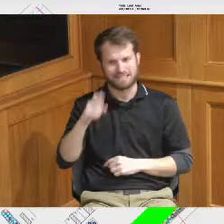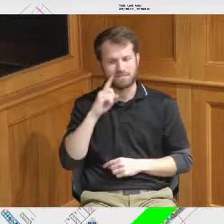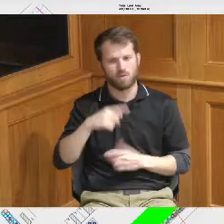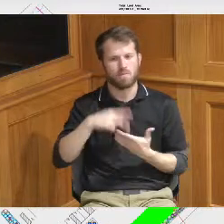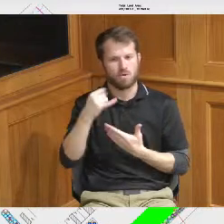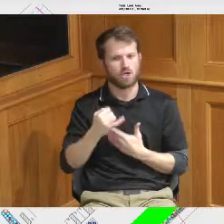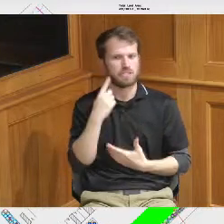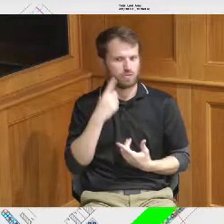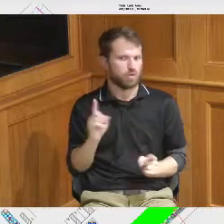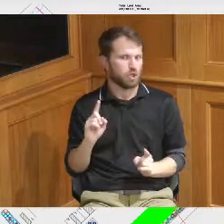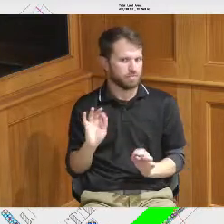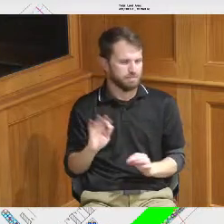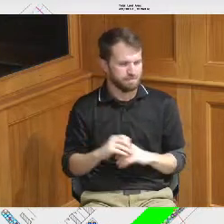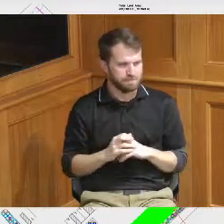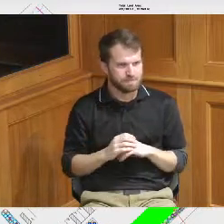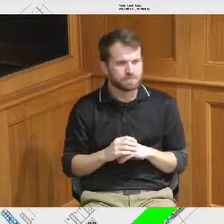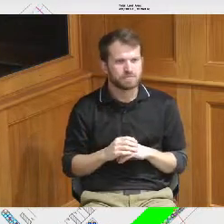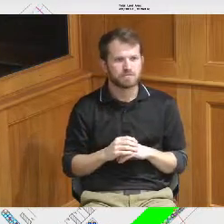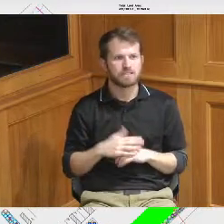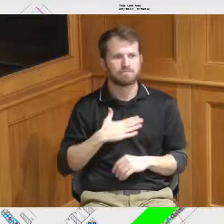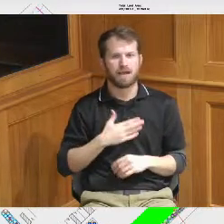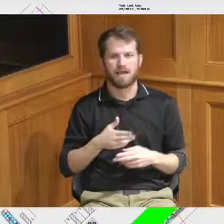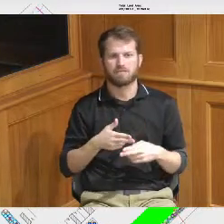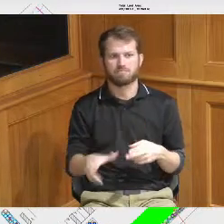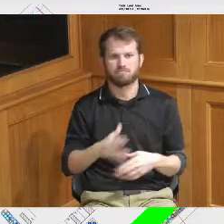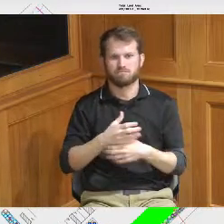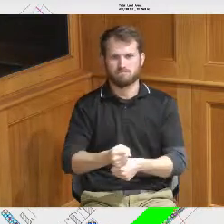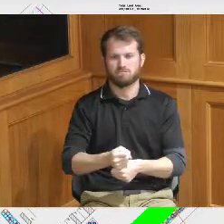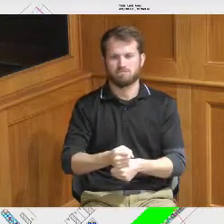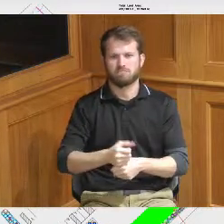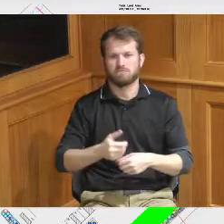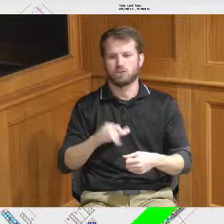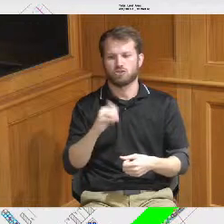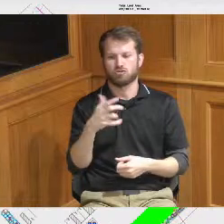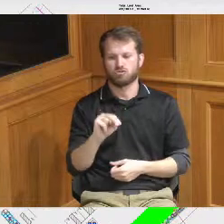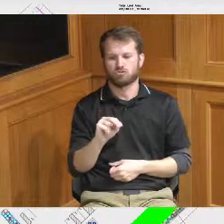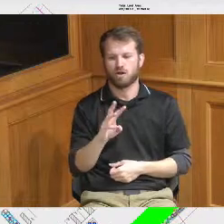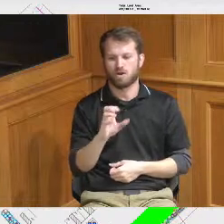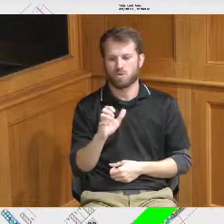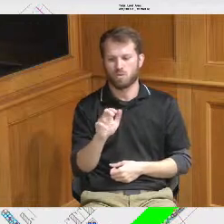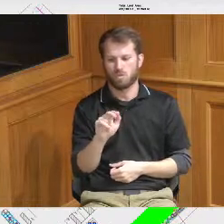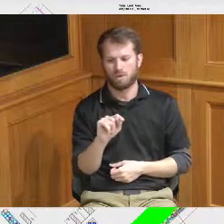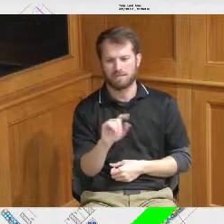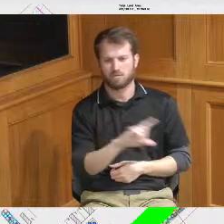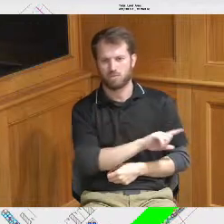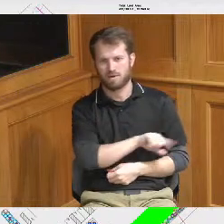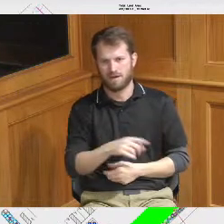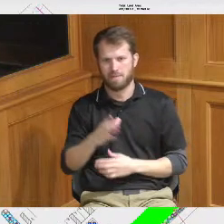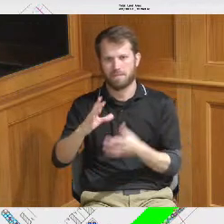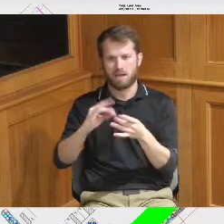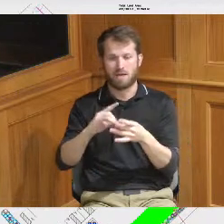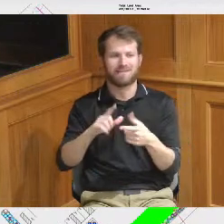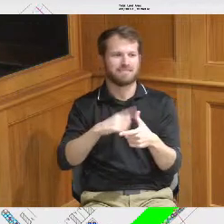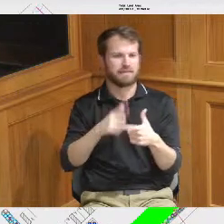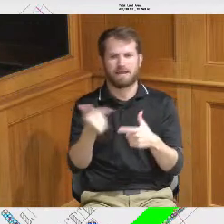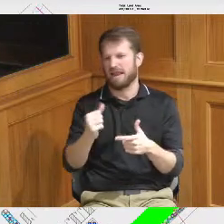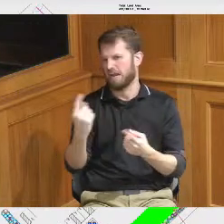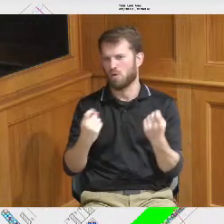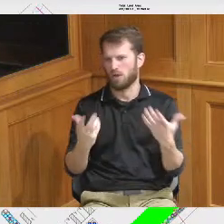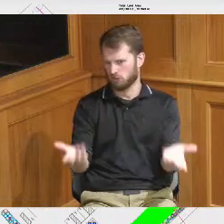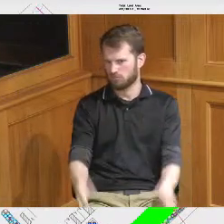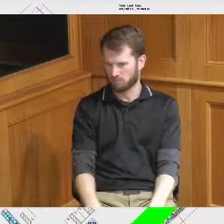work. That's my quick presentation. I'm going to invite John Wendt to come up and give his comments, and then we'll be happy to entertain your